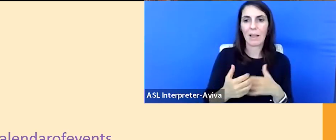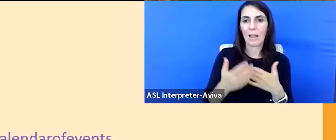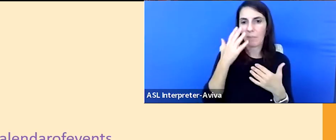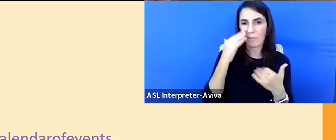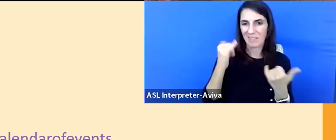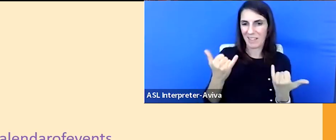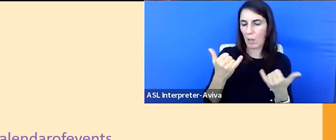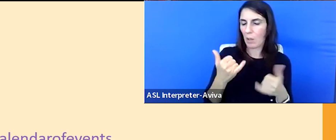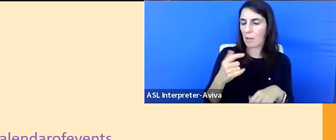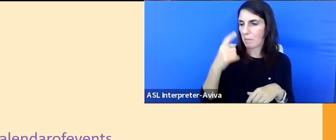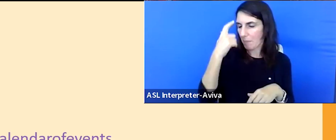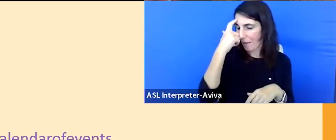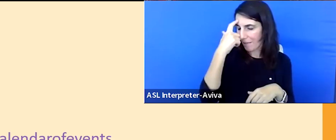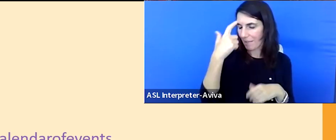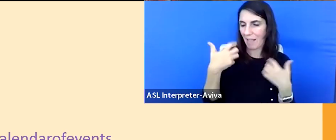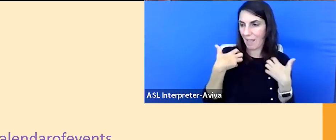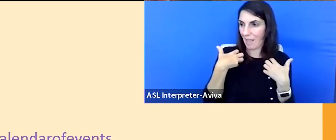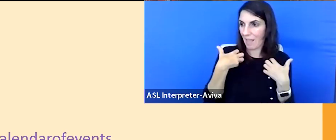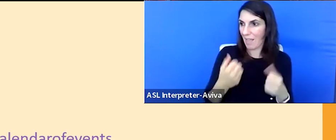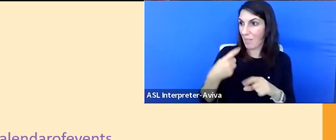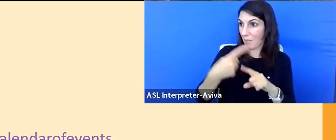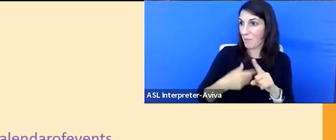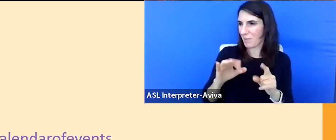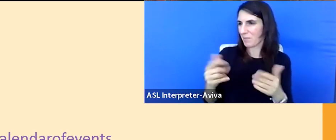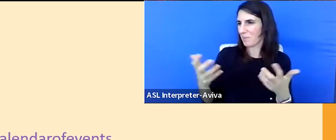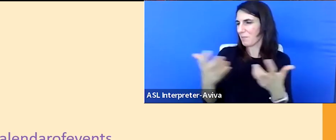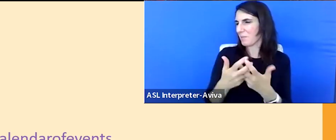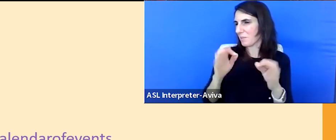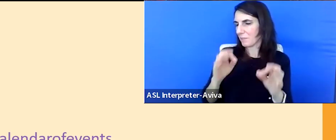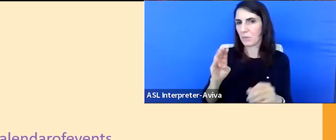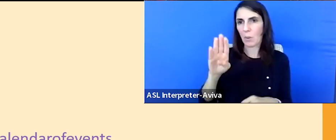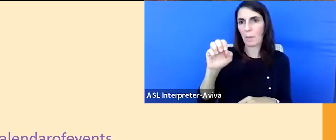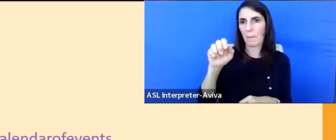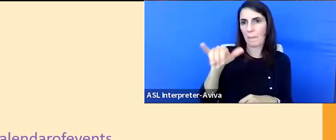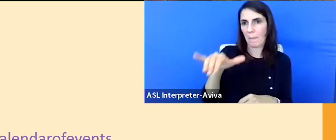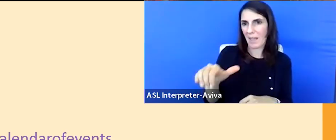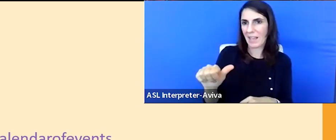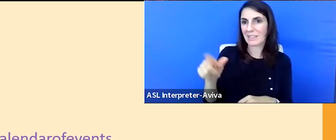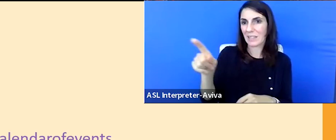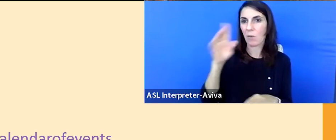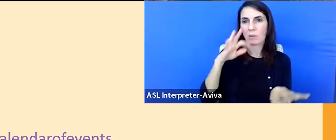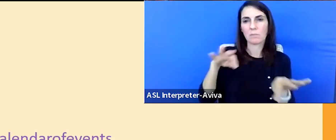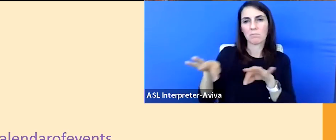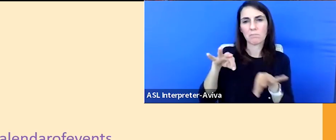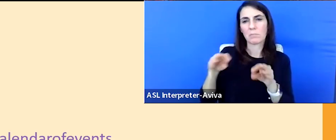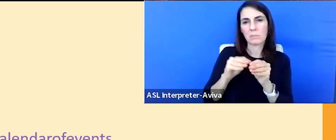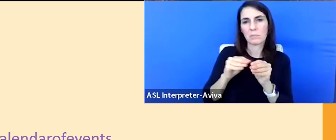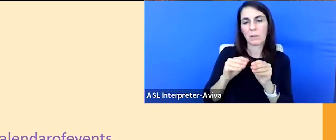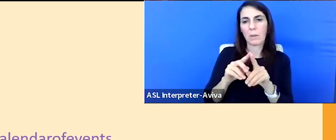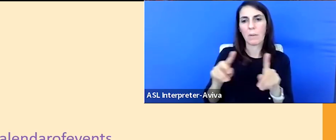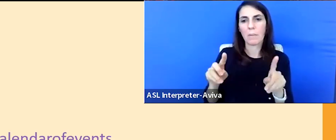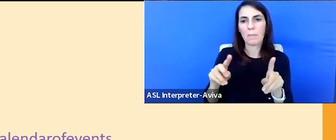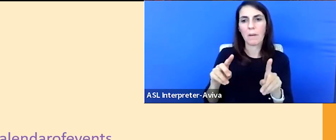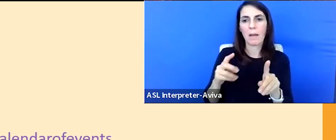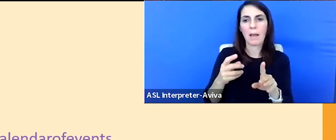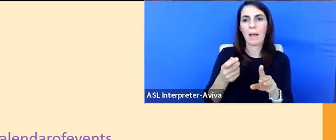Month. So we are very excited to be having Besa, and I'll pass it over to Besa, but I'll give just, a